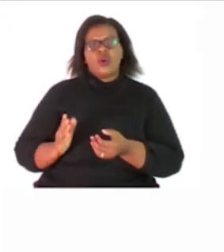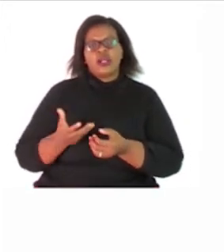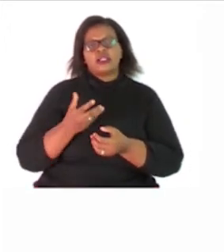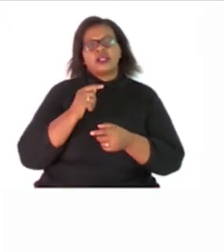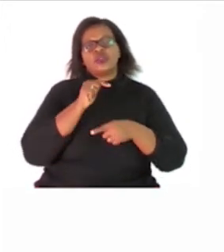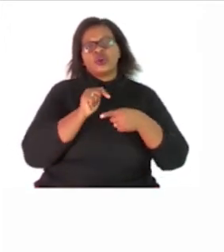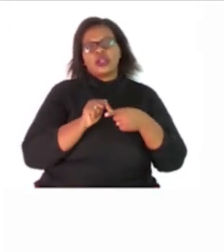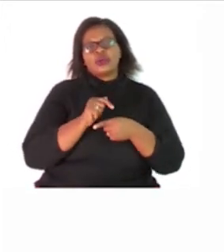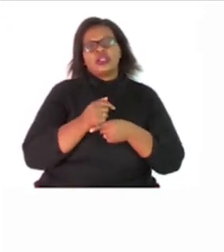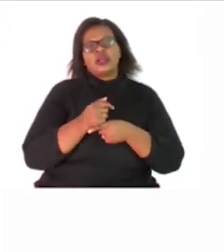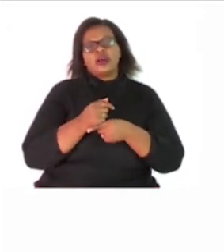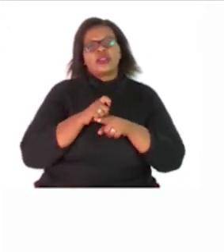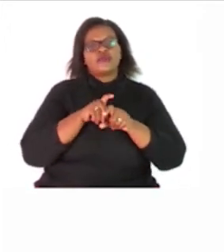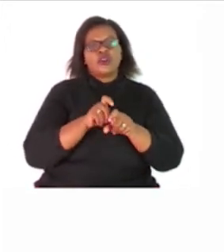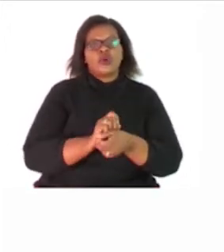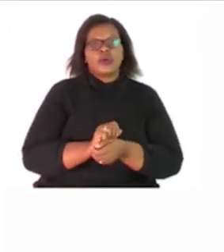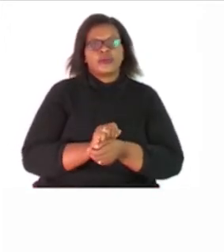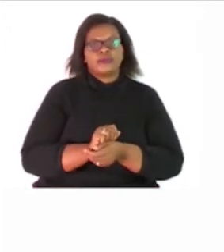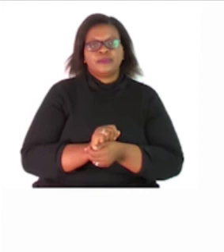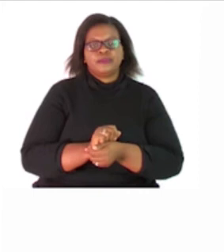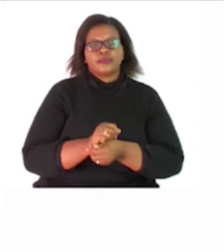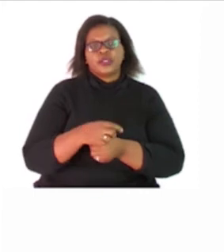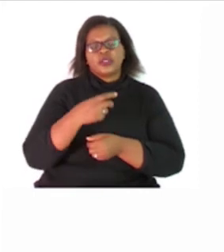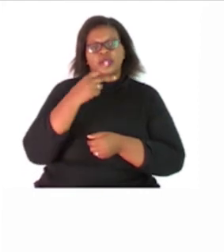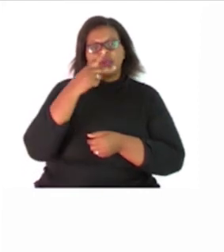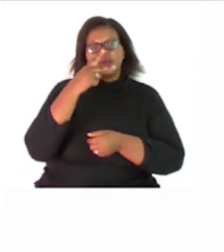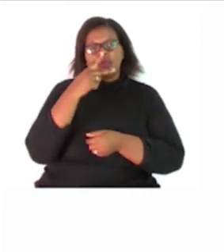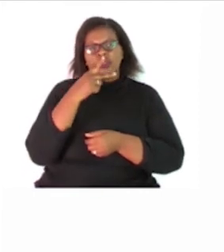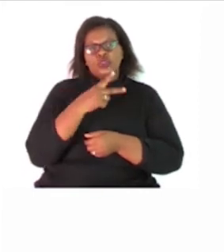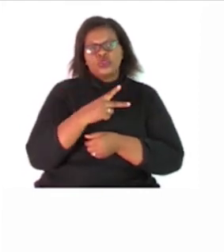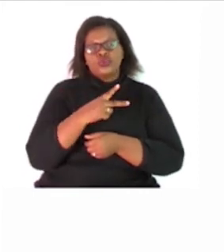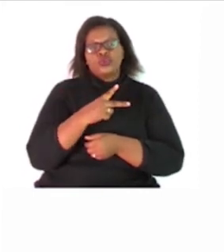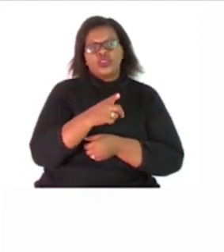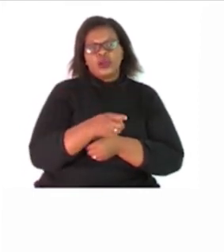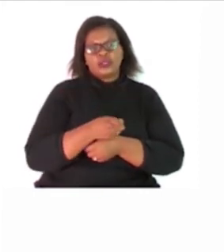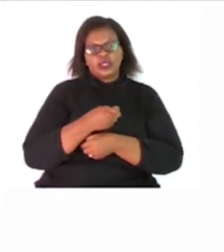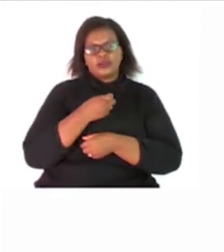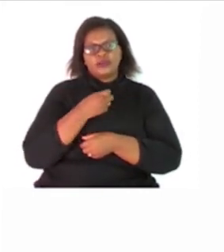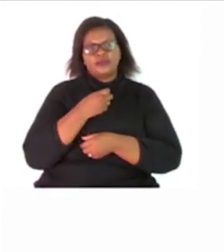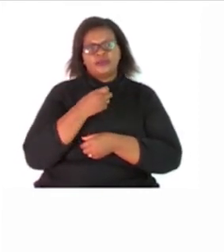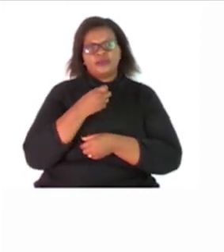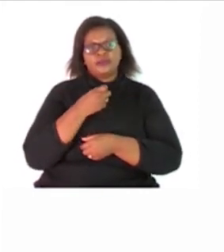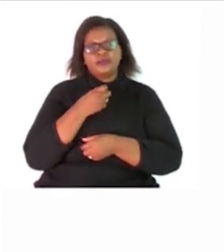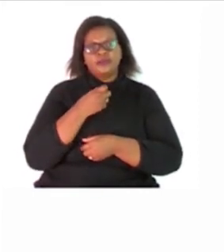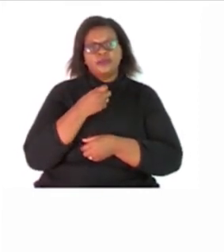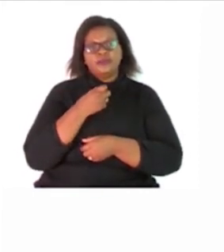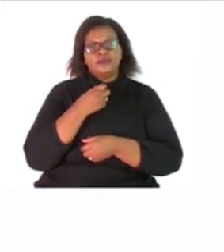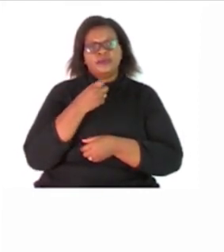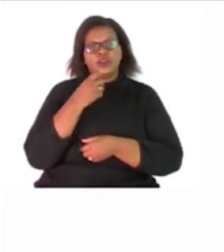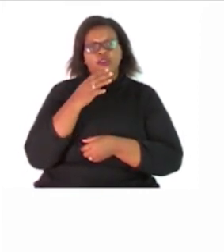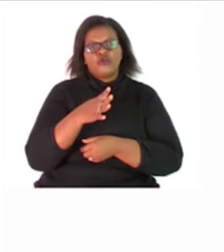following division sum. The grade 4 learners, work out